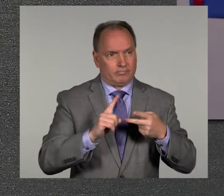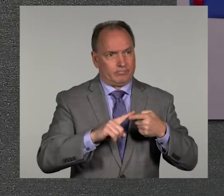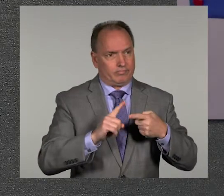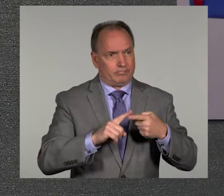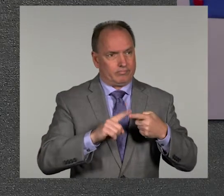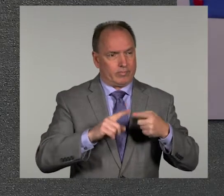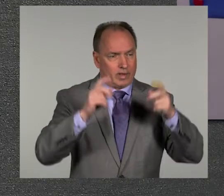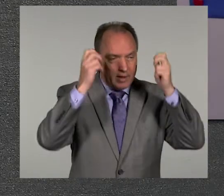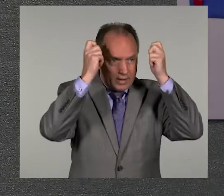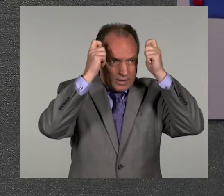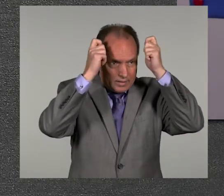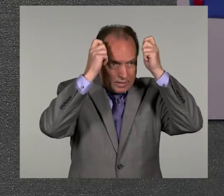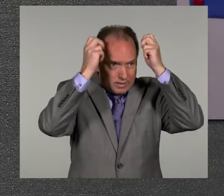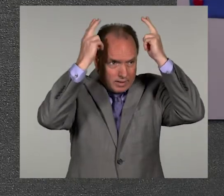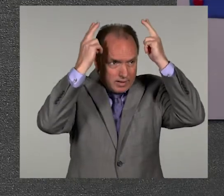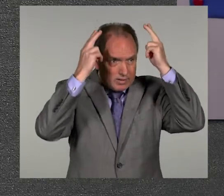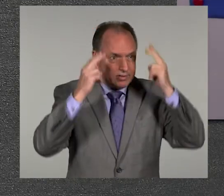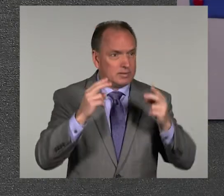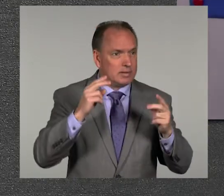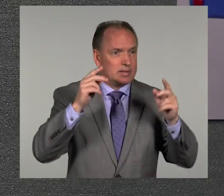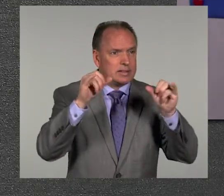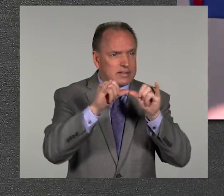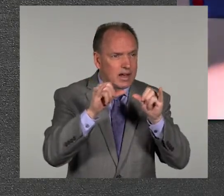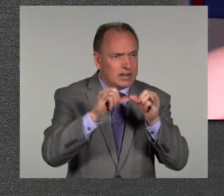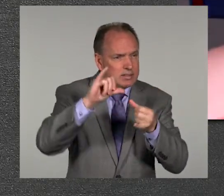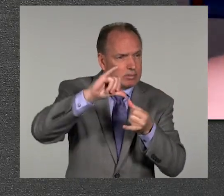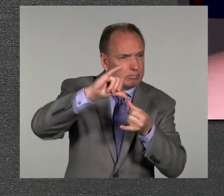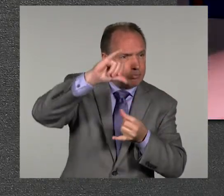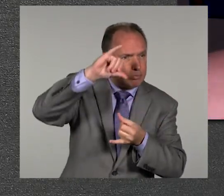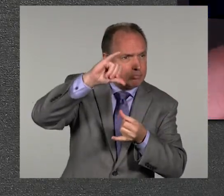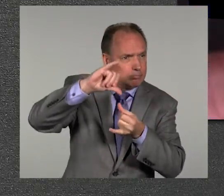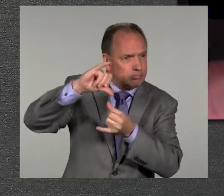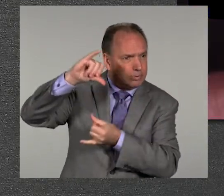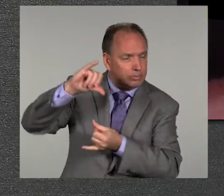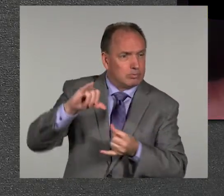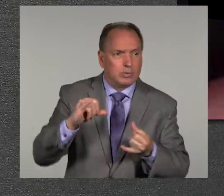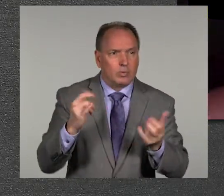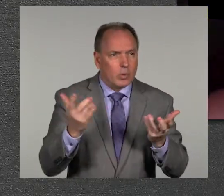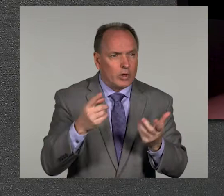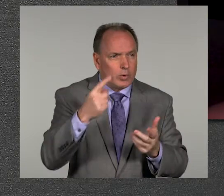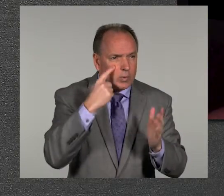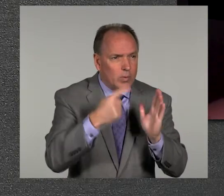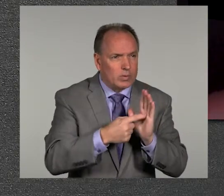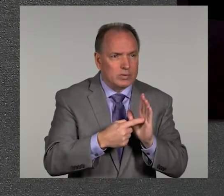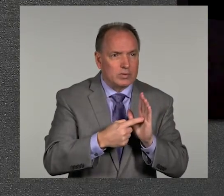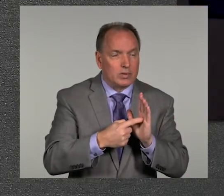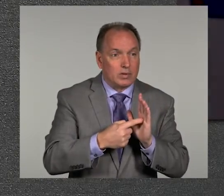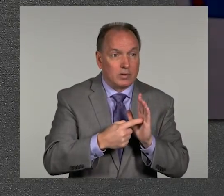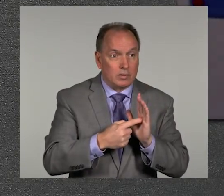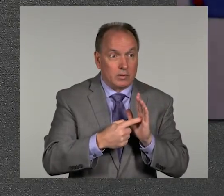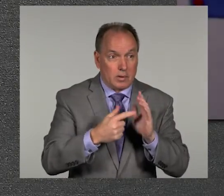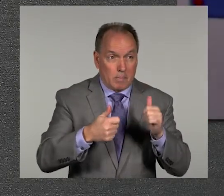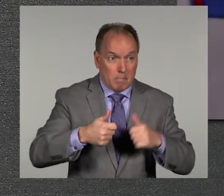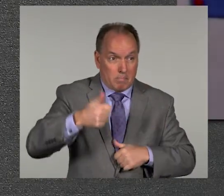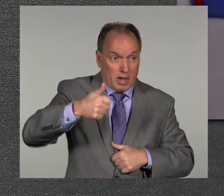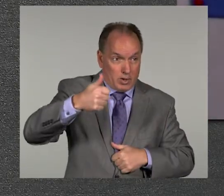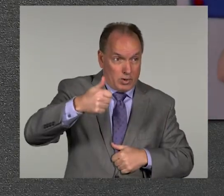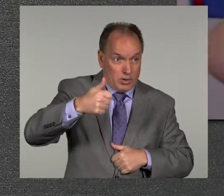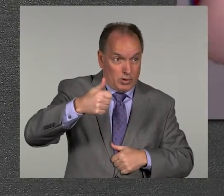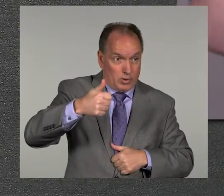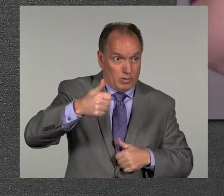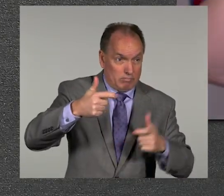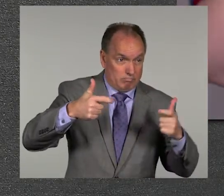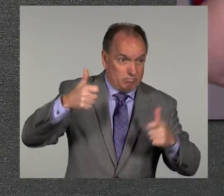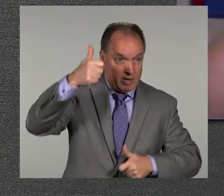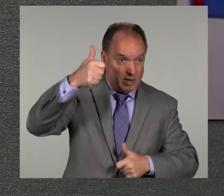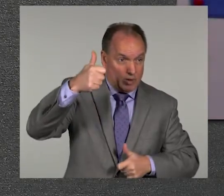his ear size? What about his ear size? Right, was it bigger